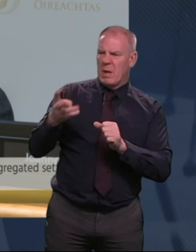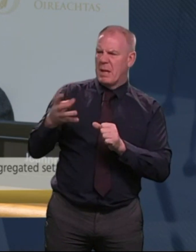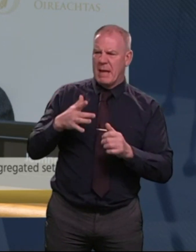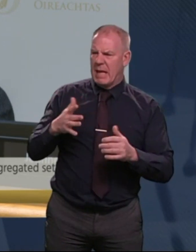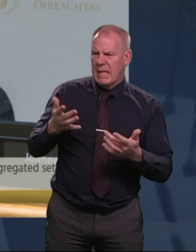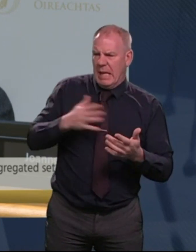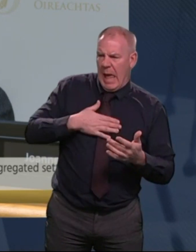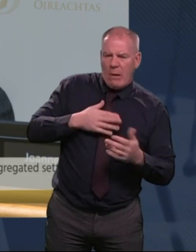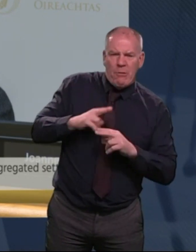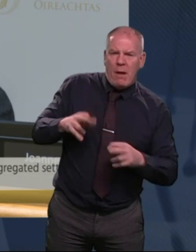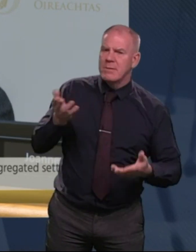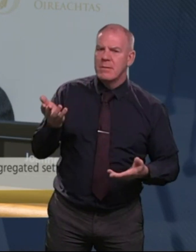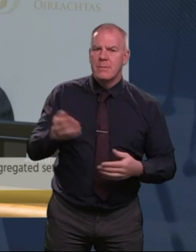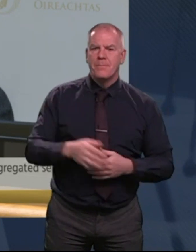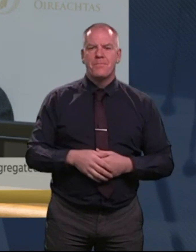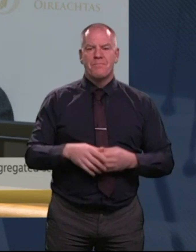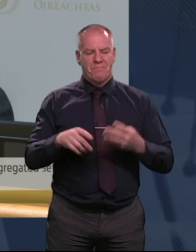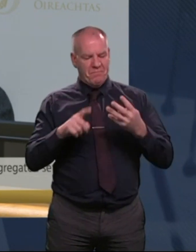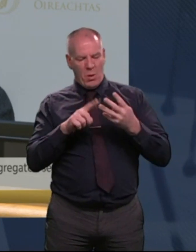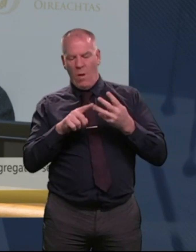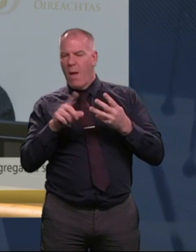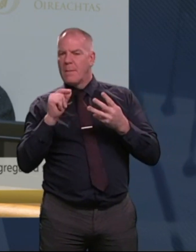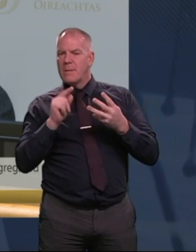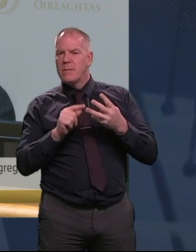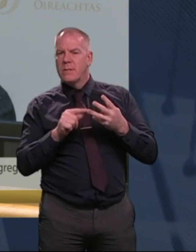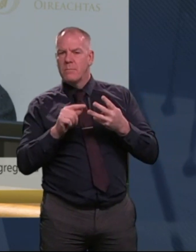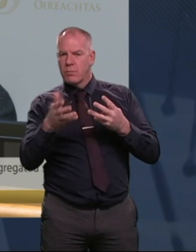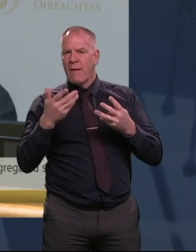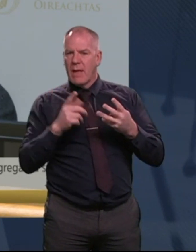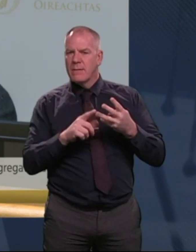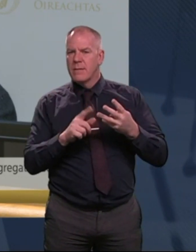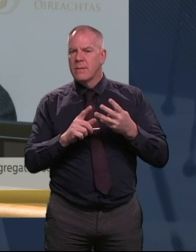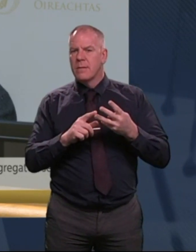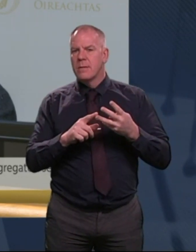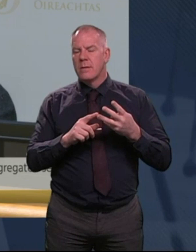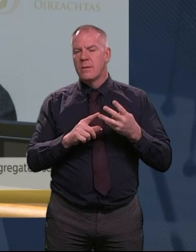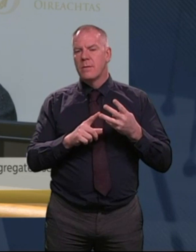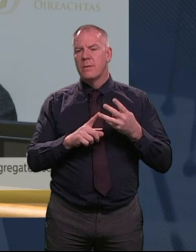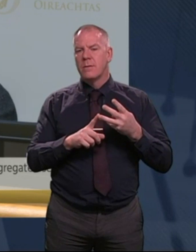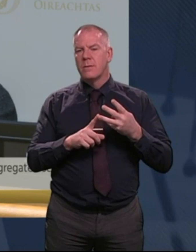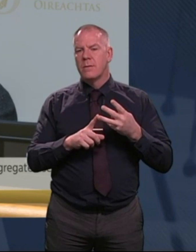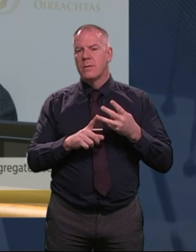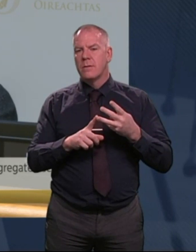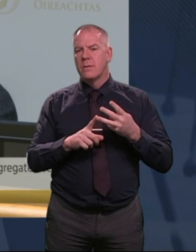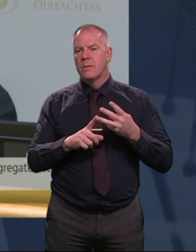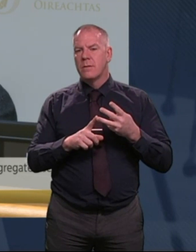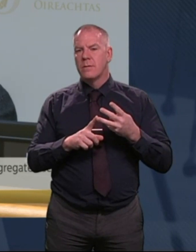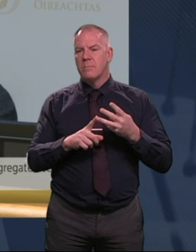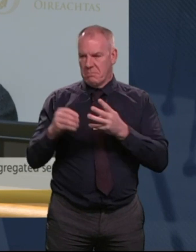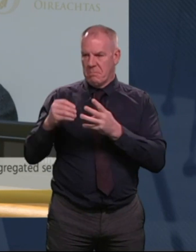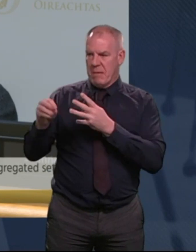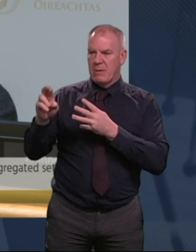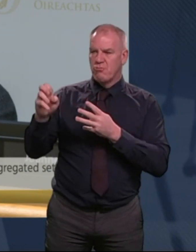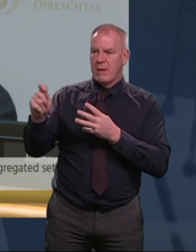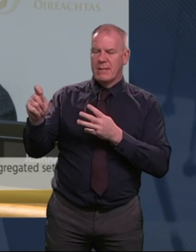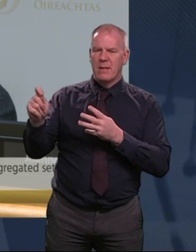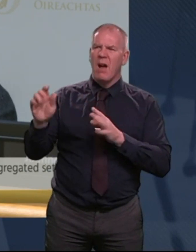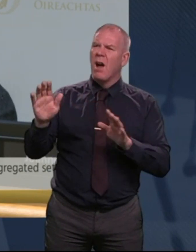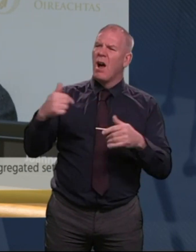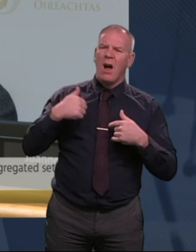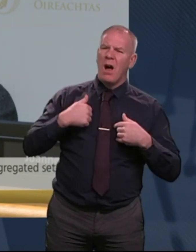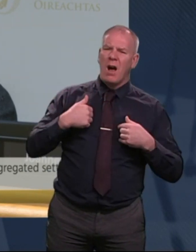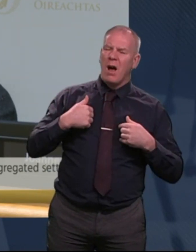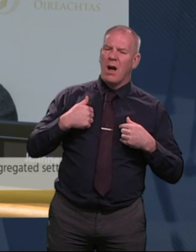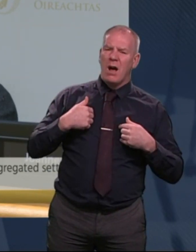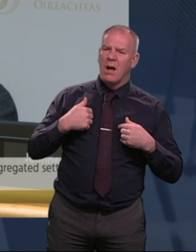like. And then the other option they gave me was the going out renting. And then I said that